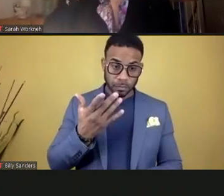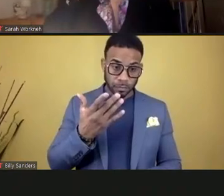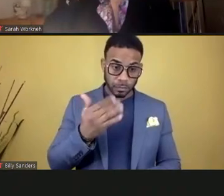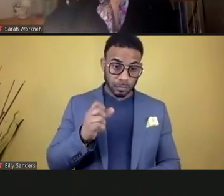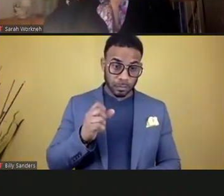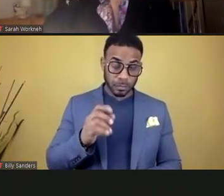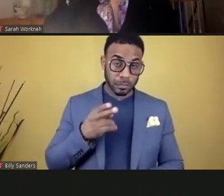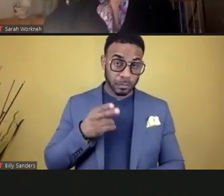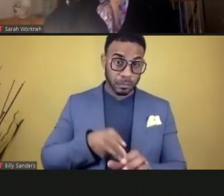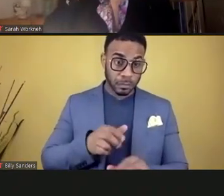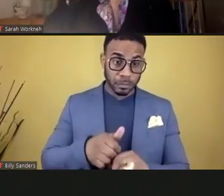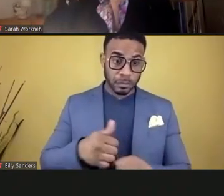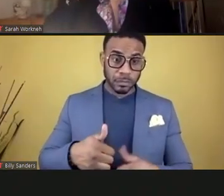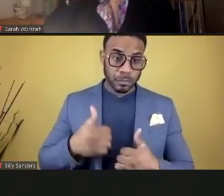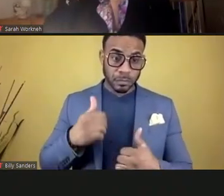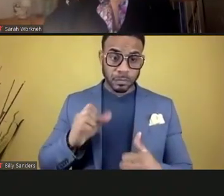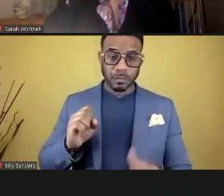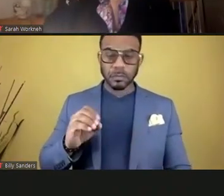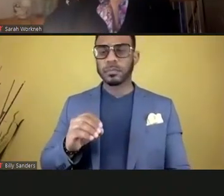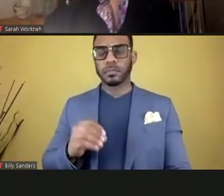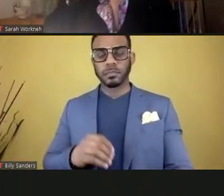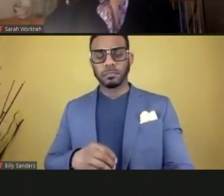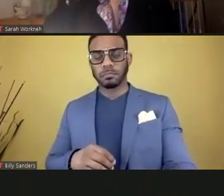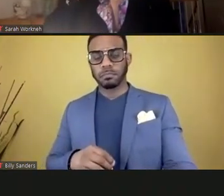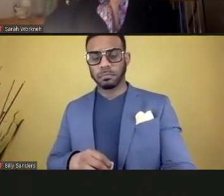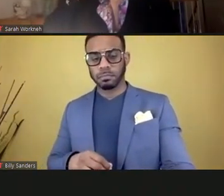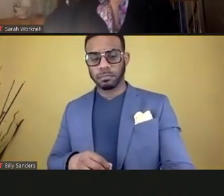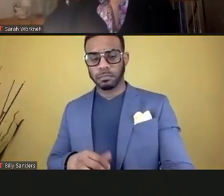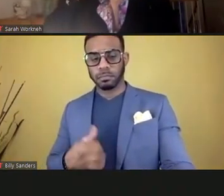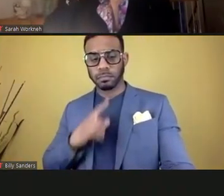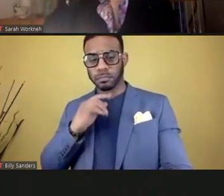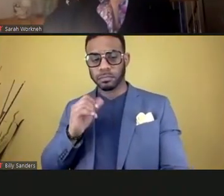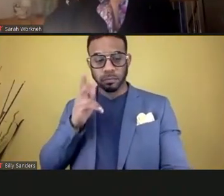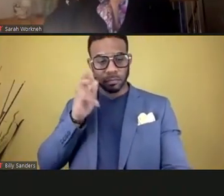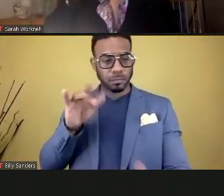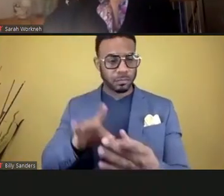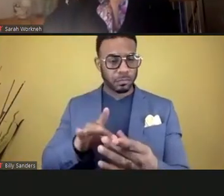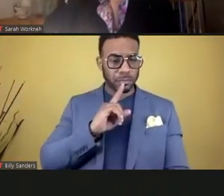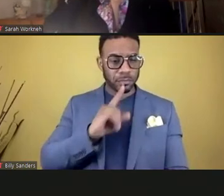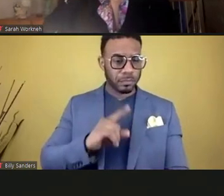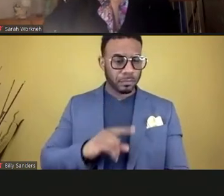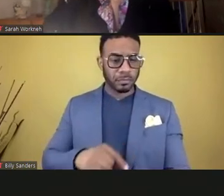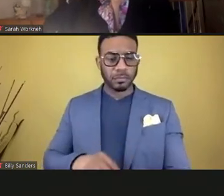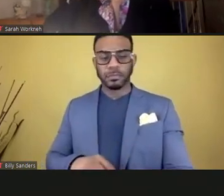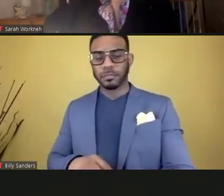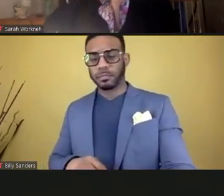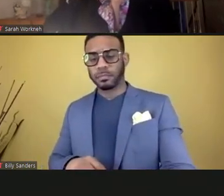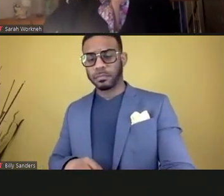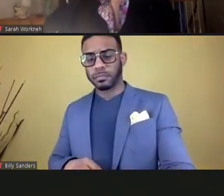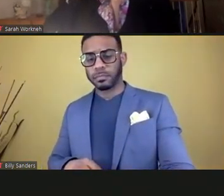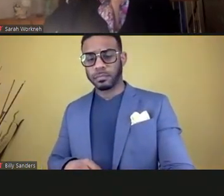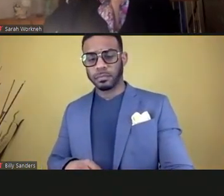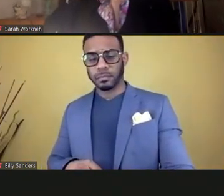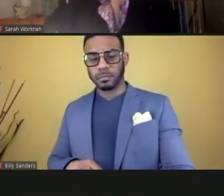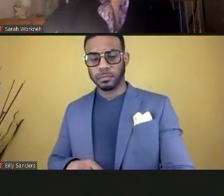as a participant in a residency. So what I really hear them saying is,